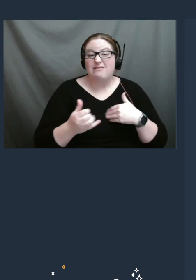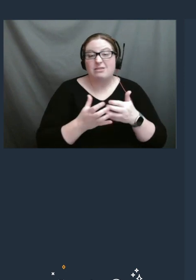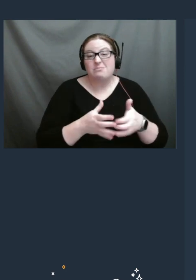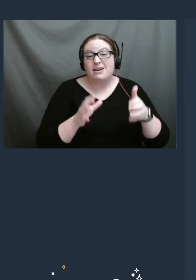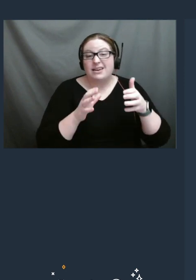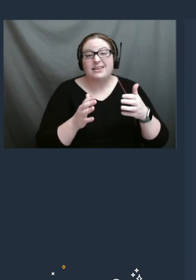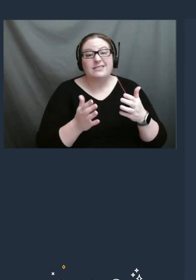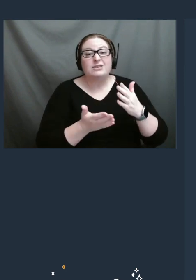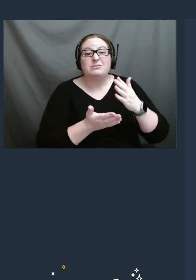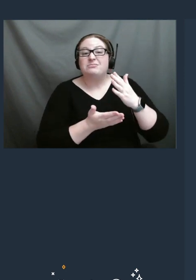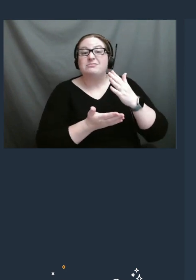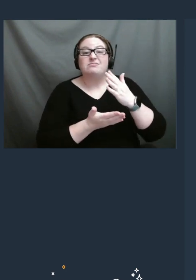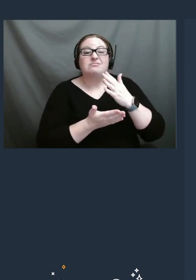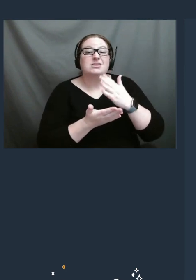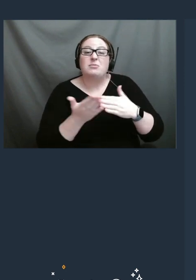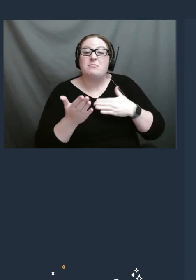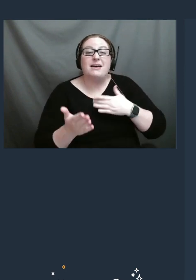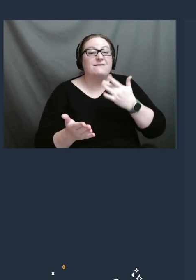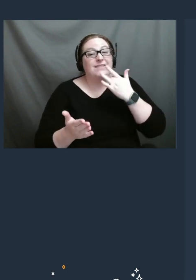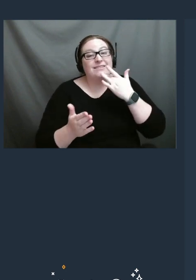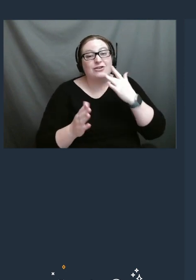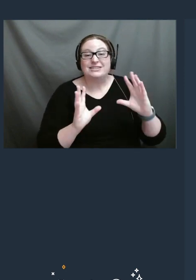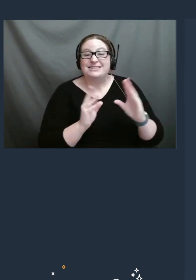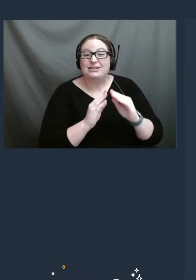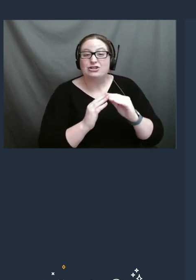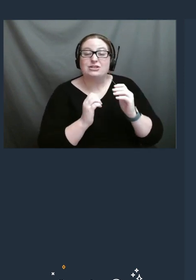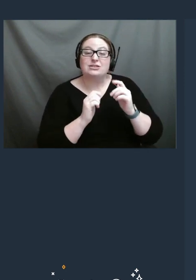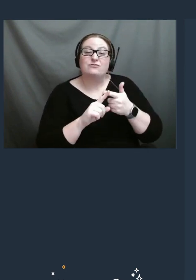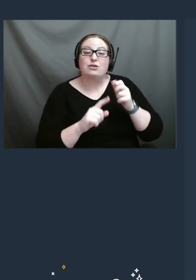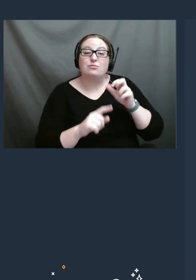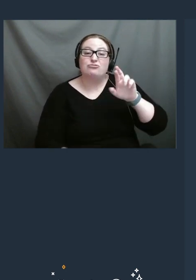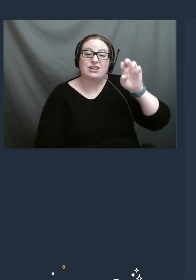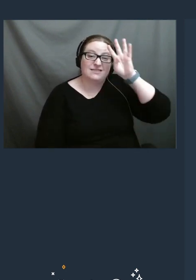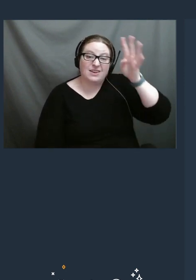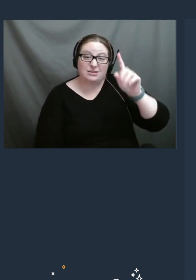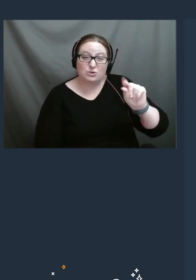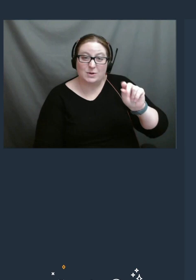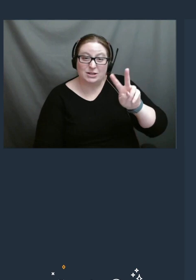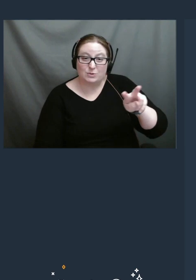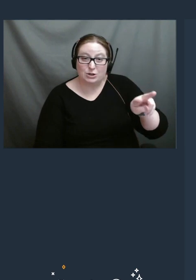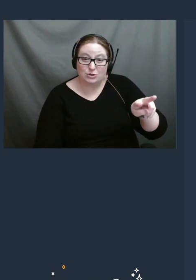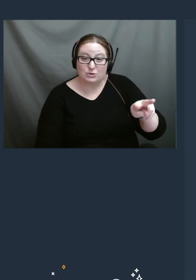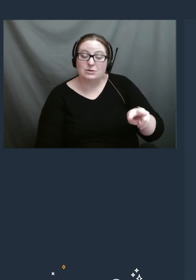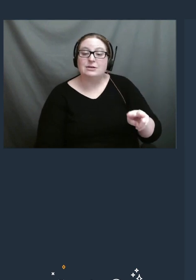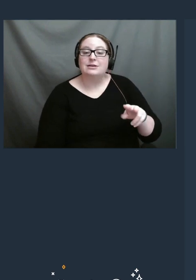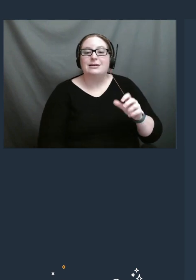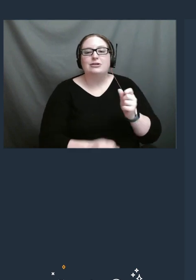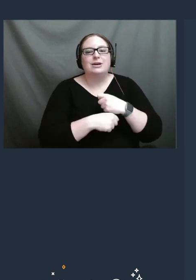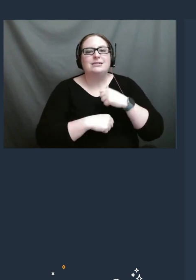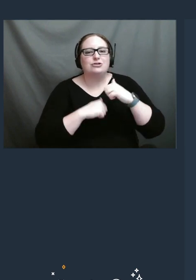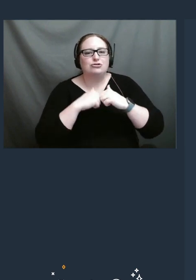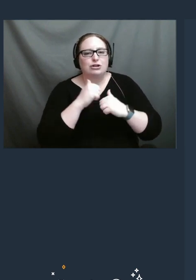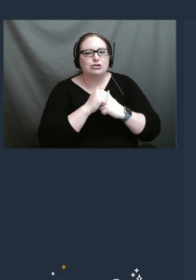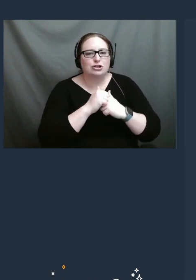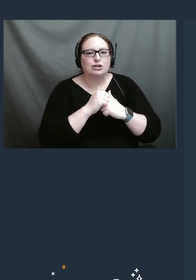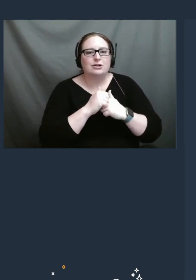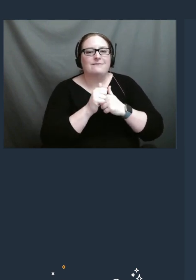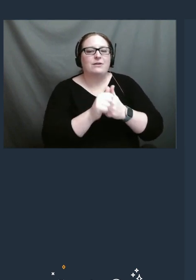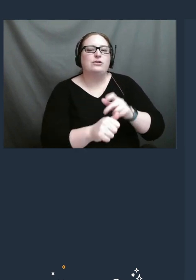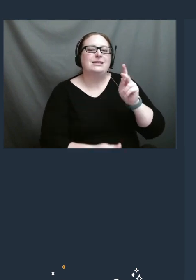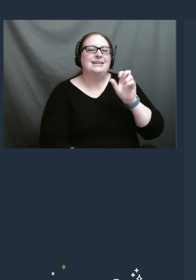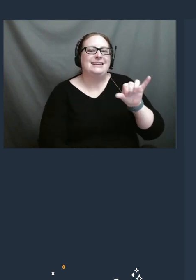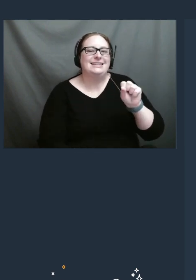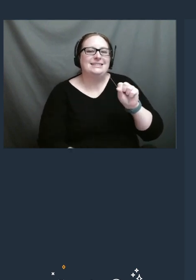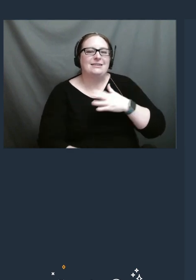from reInvent 2022. And we can see that Mount Point creates a directory structure based on the keys of my S3 objects. So I have